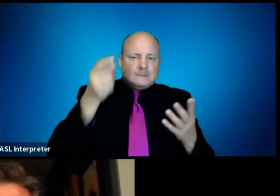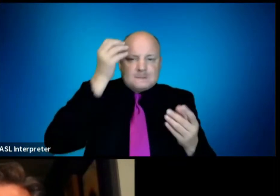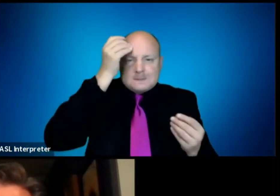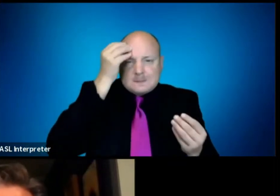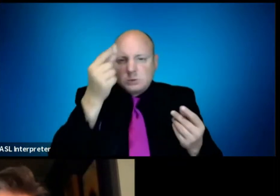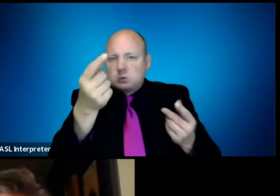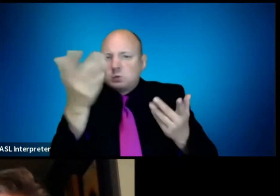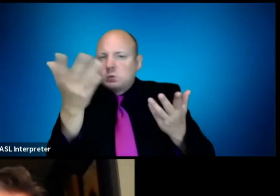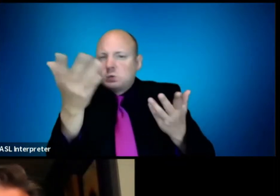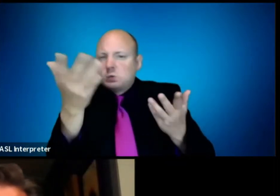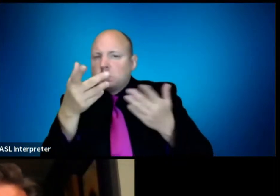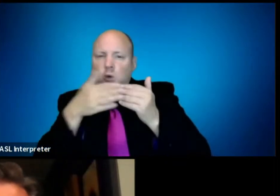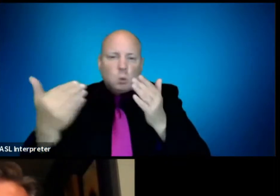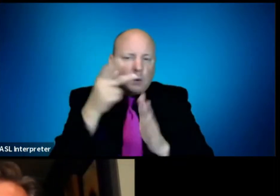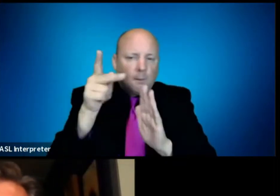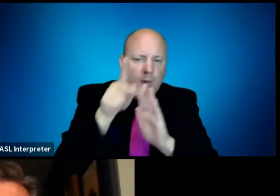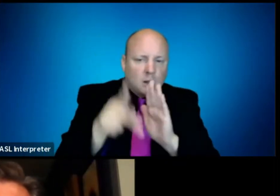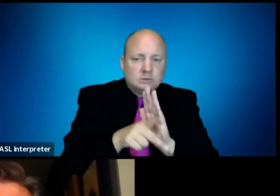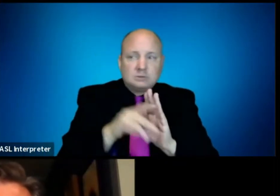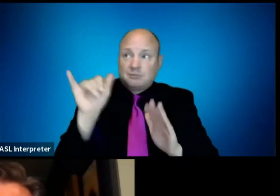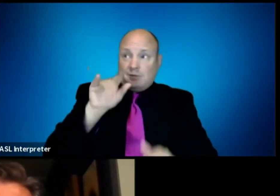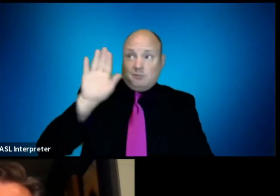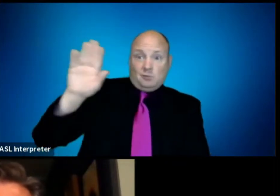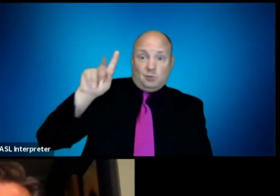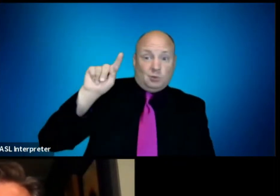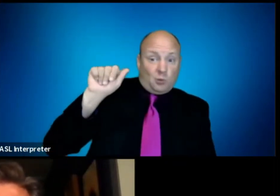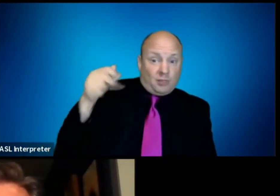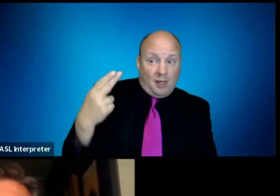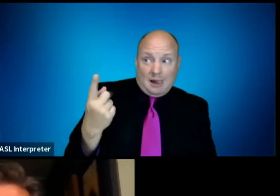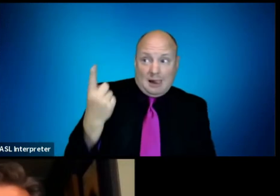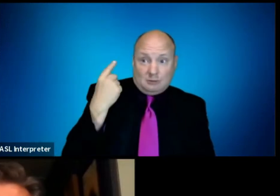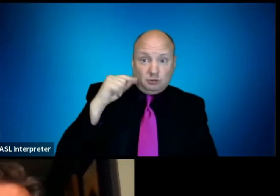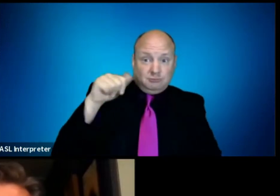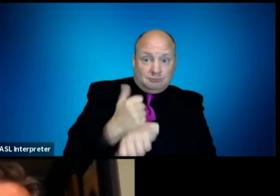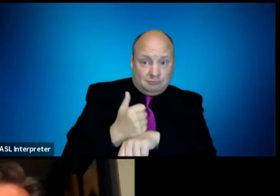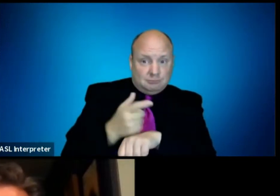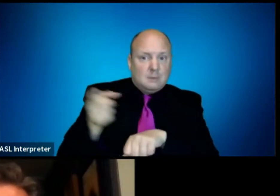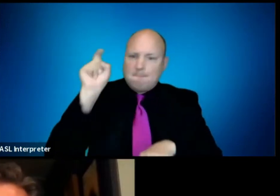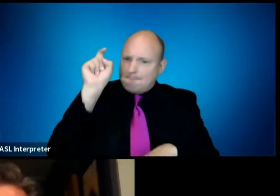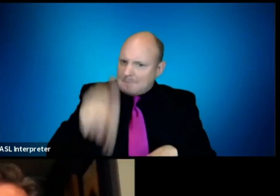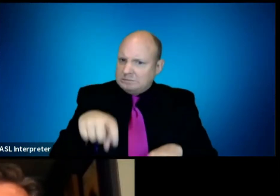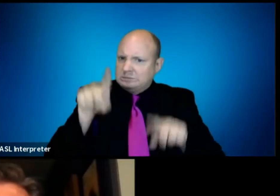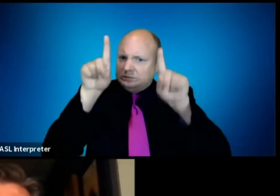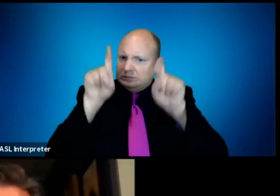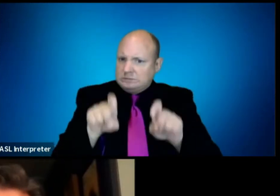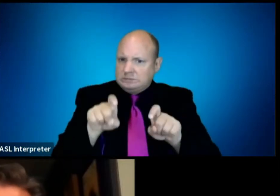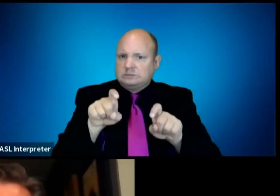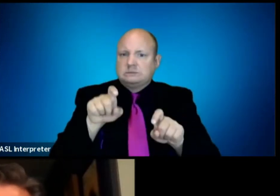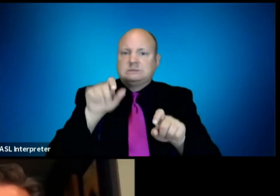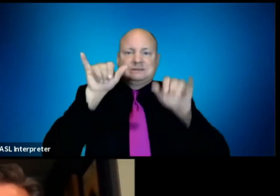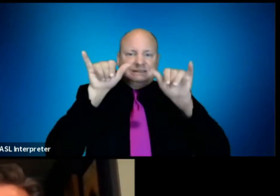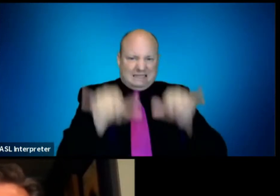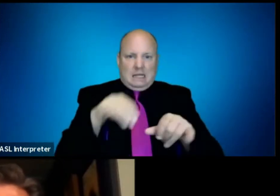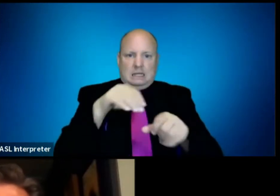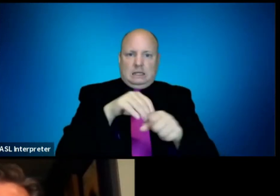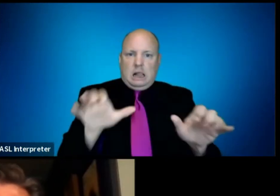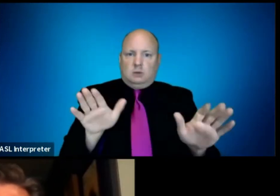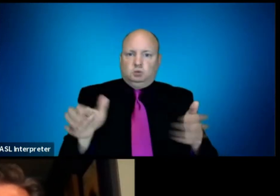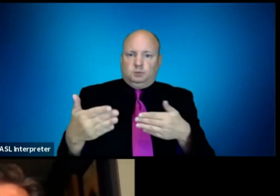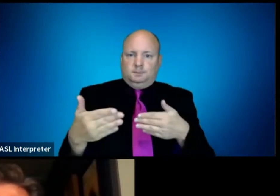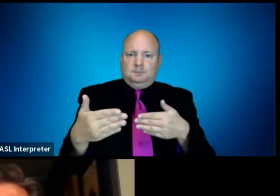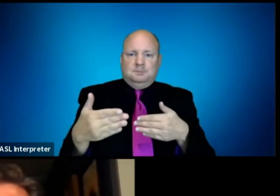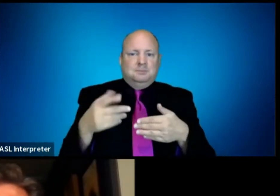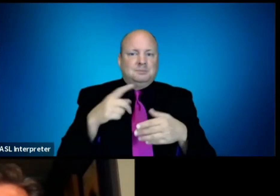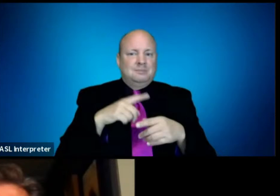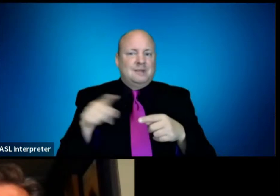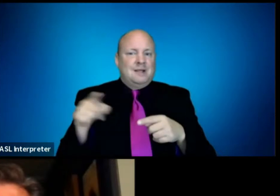keep children safe in classrooms last year? Of course, that was pre-Delta, and now things aren't going so well in Utah, but they also aren't wearing masks. So that's, its